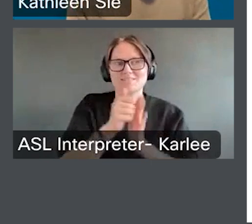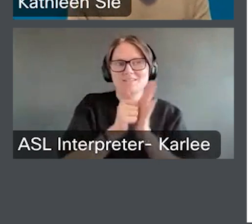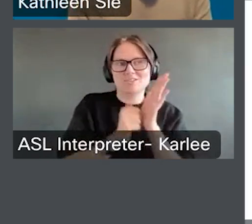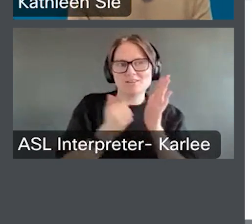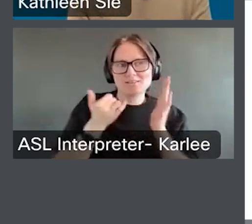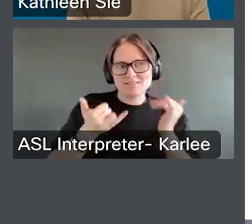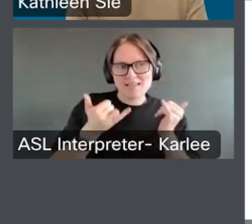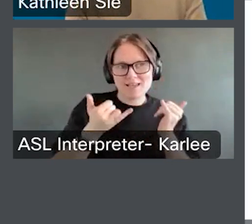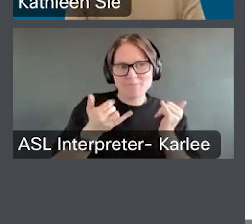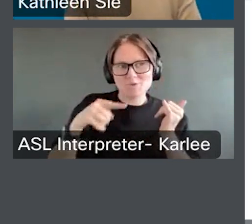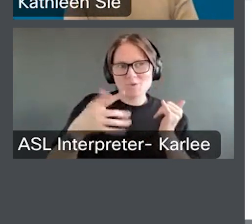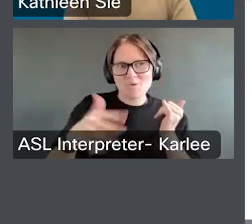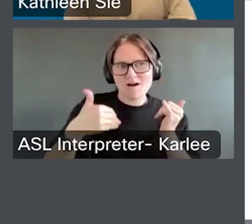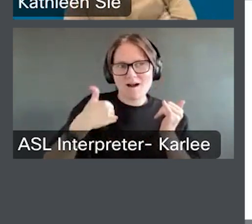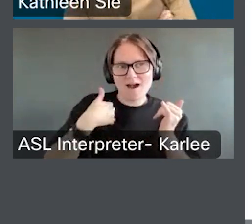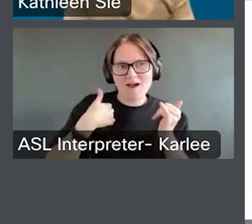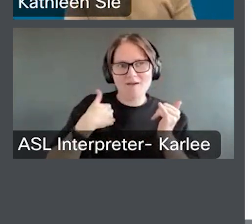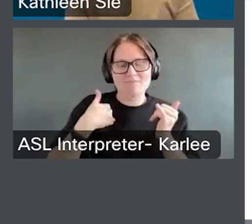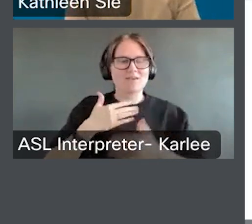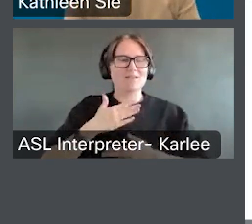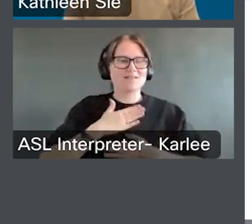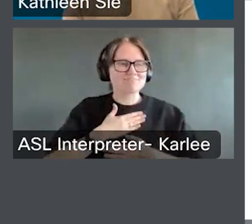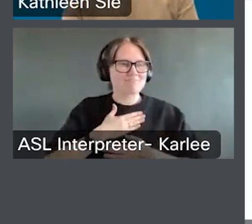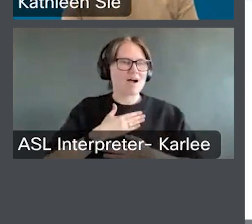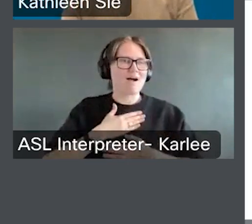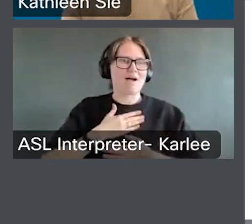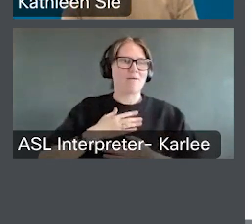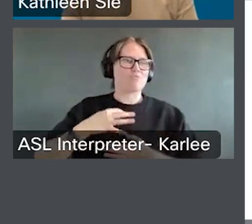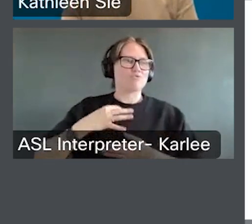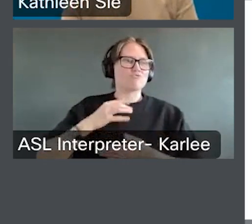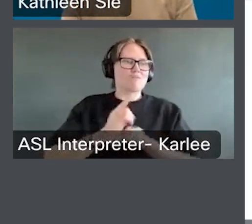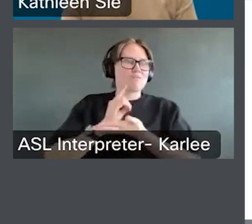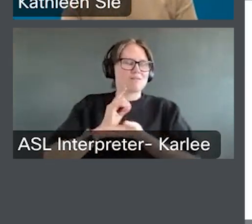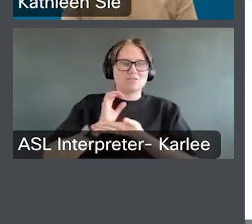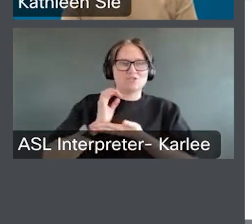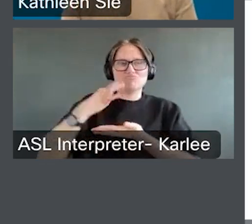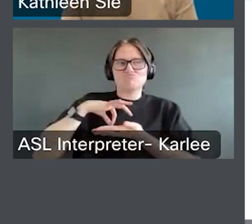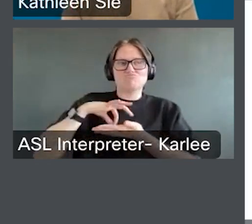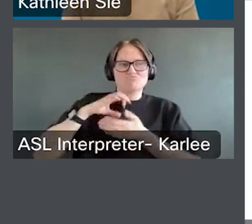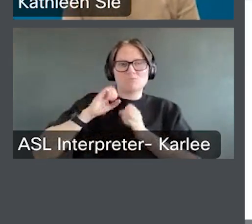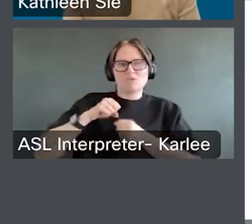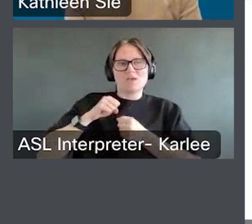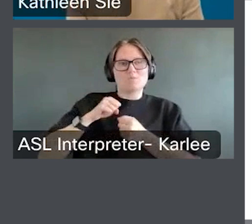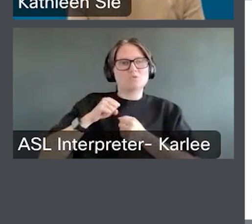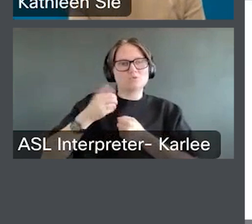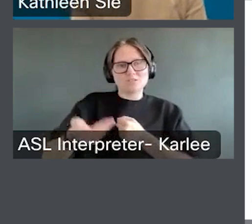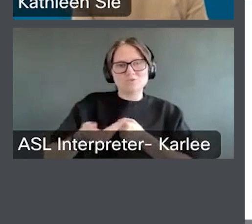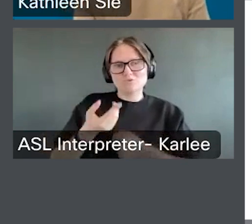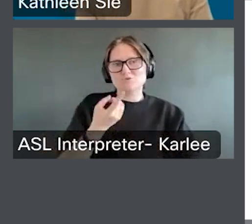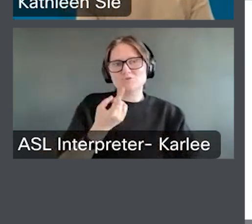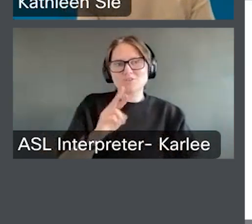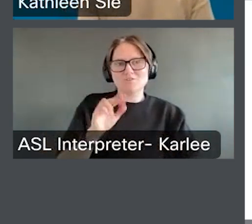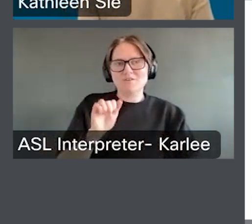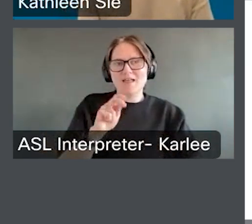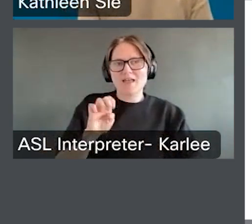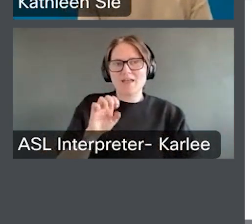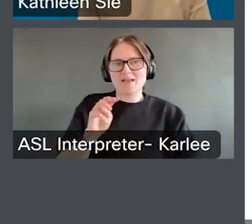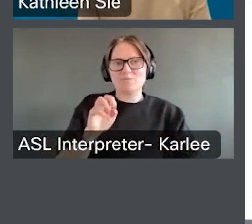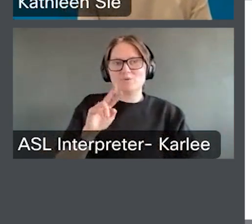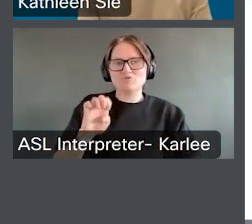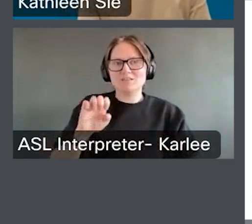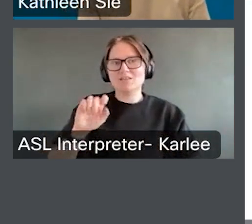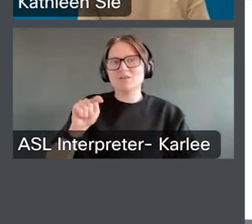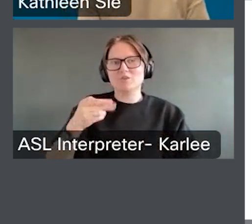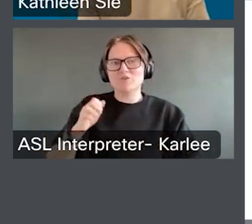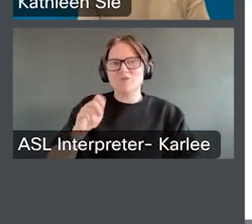all have, and it's my privilege to introduce Dr. Anne Marie Tharp, who I've heard her name, read